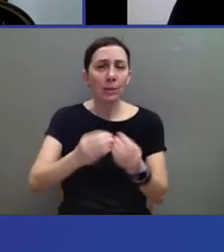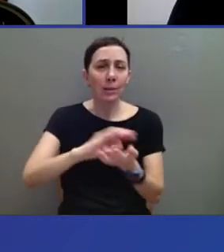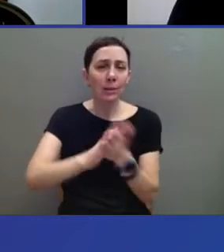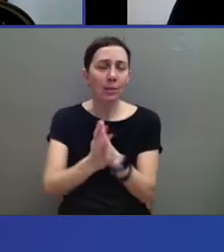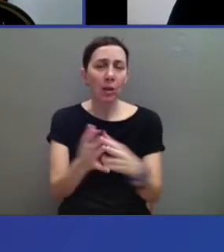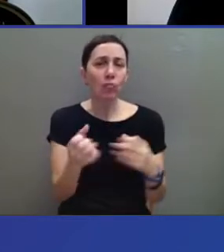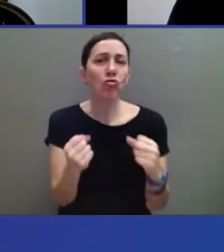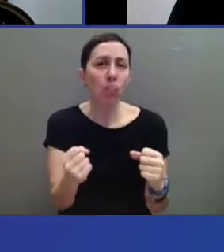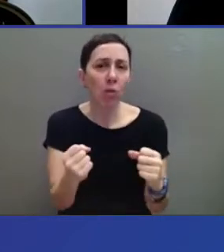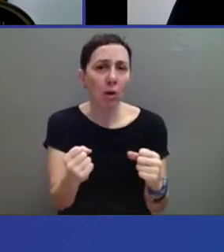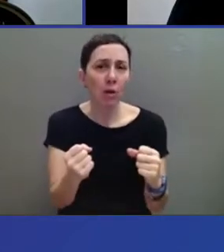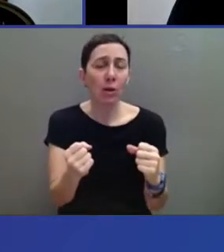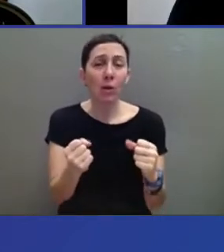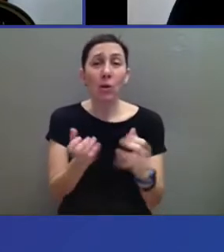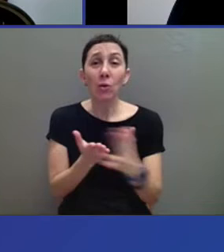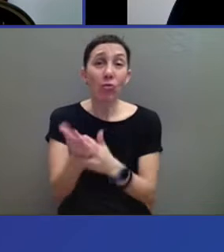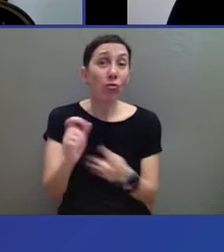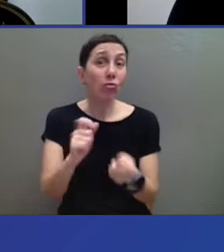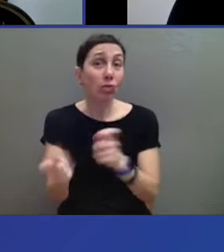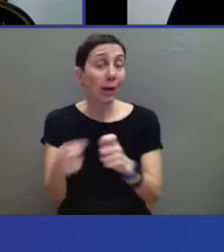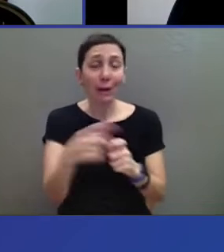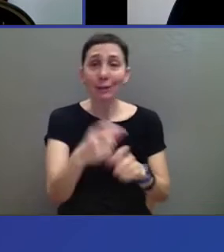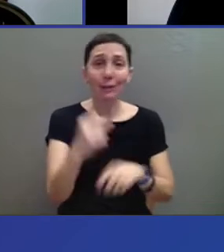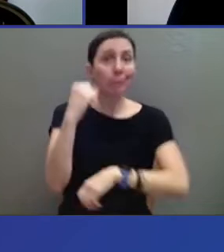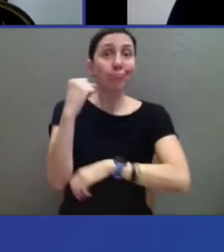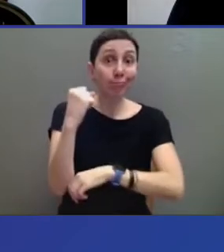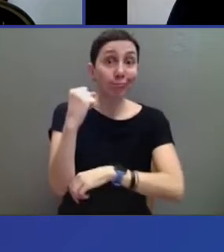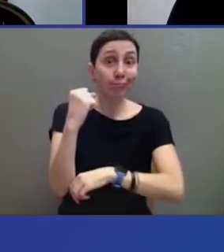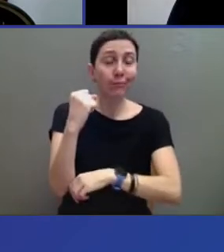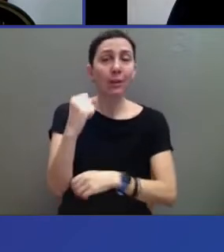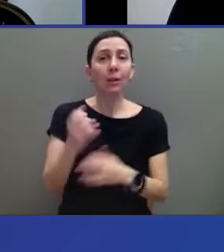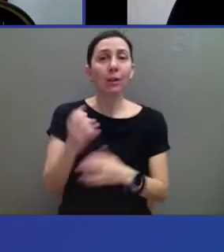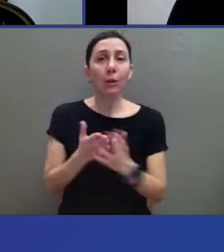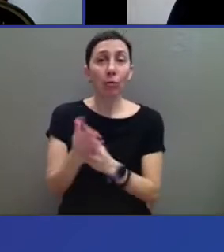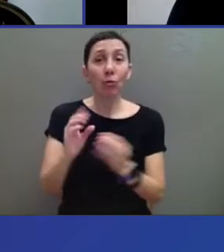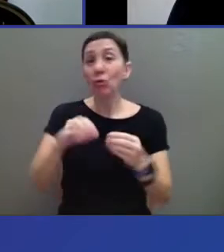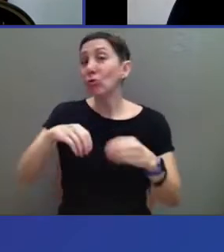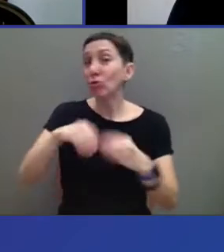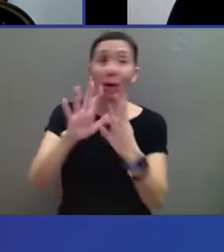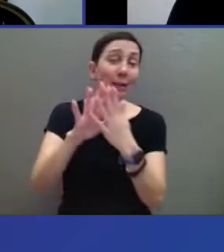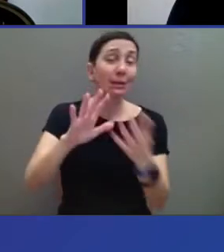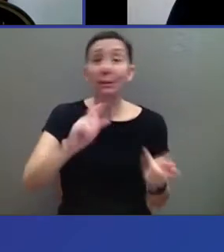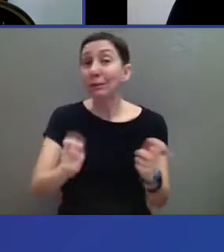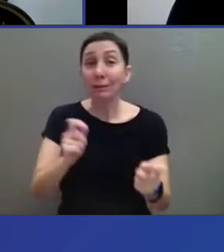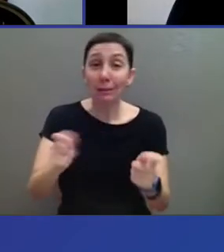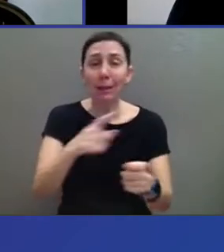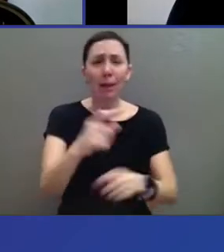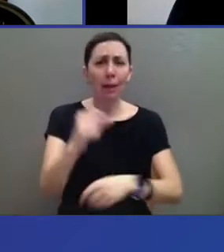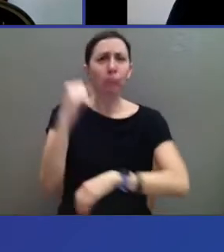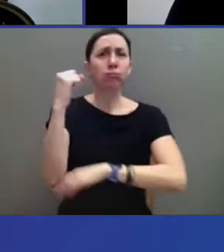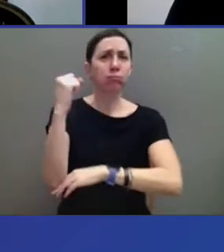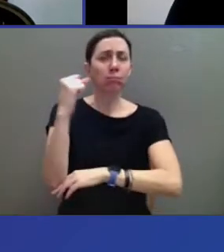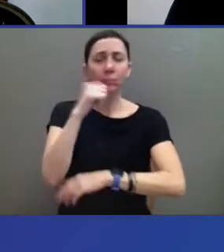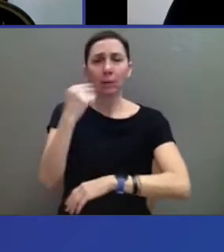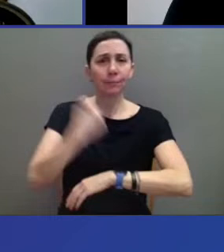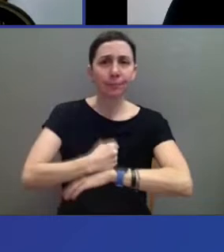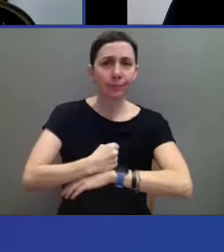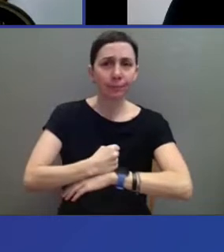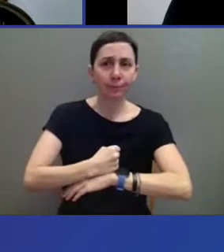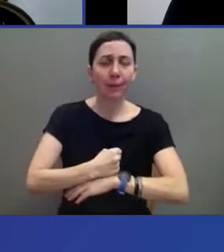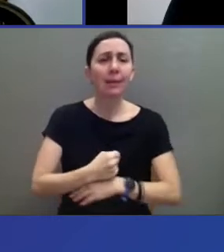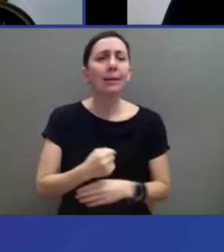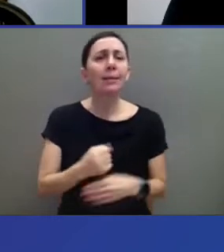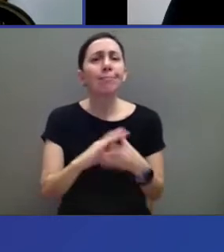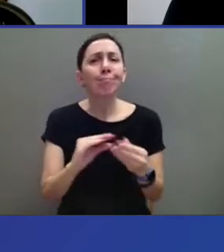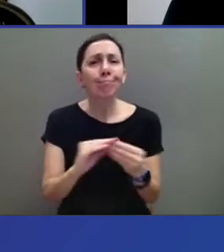weather change, they can weather transition, they can weather crisis, and they can remain pillars in their community. Tell us